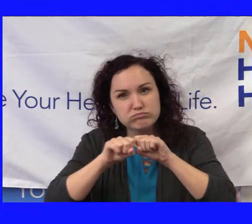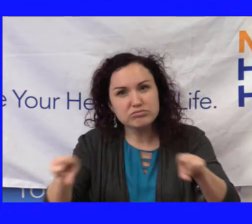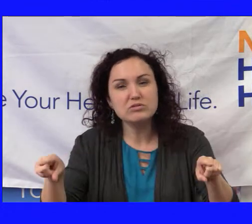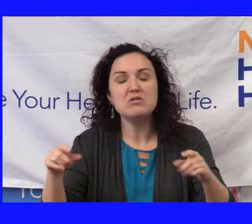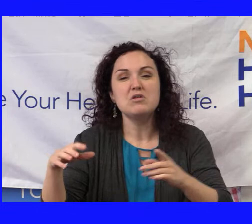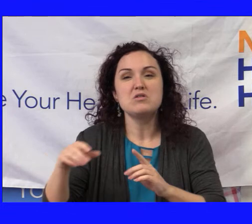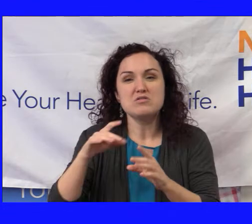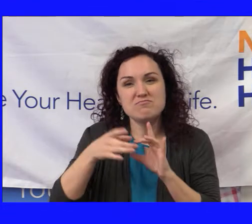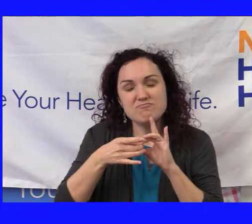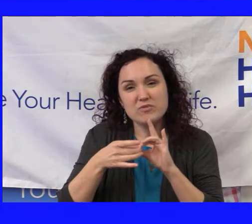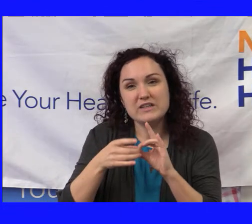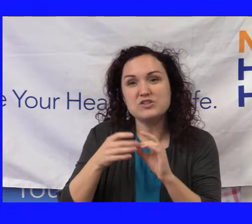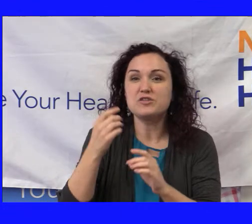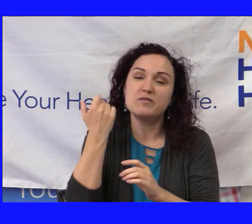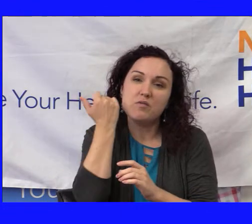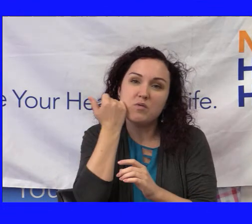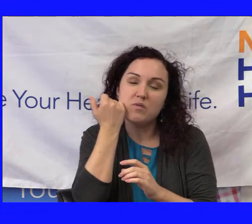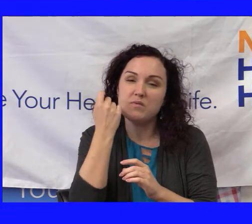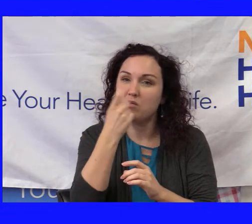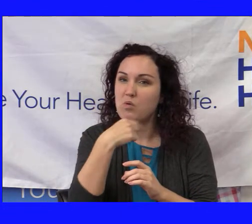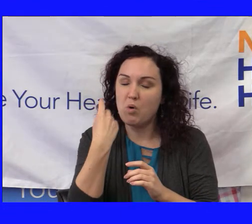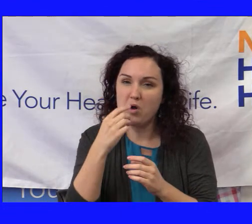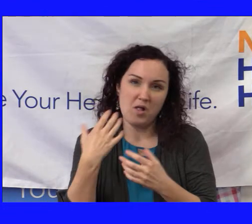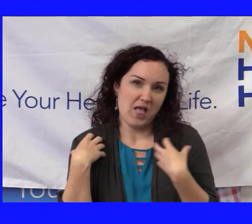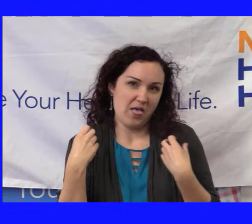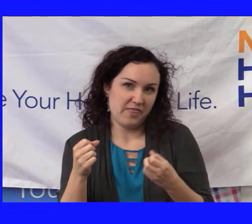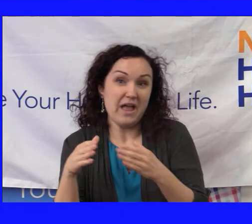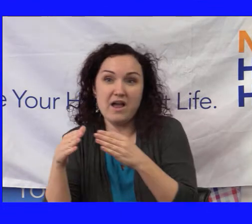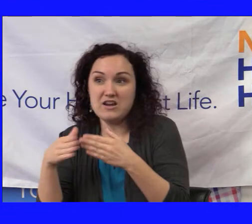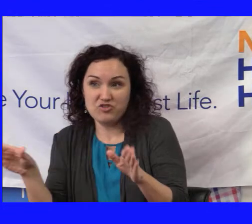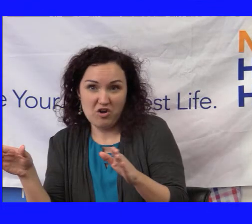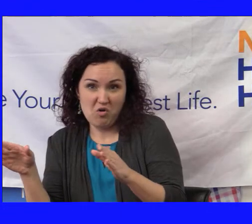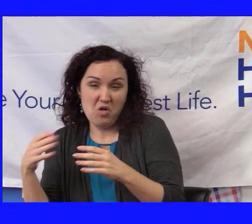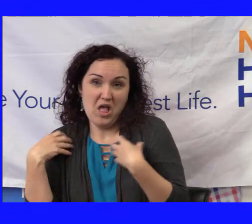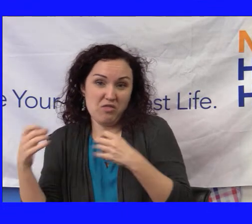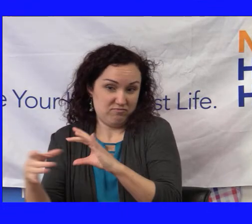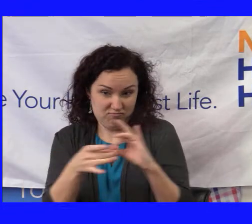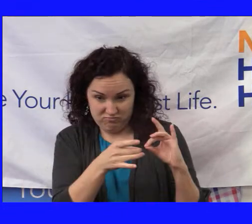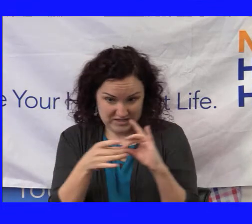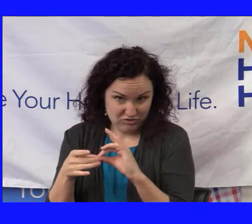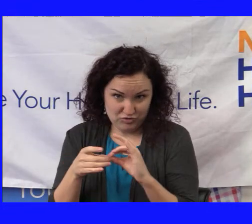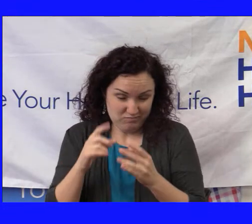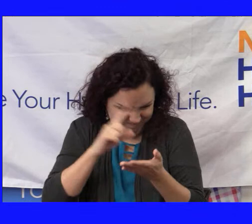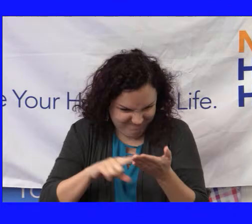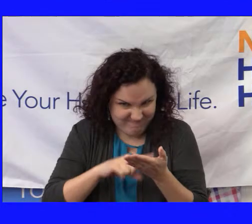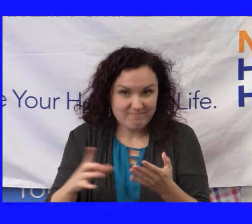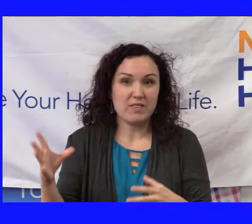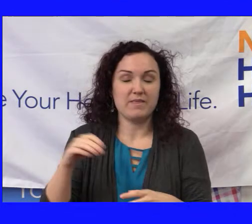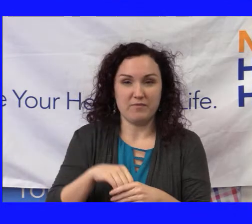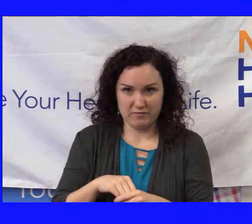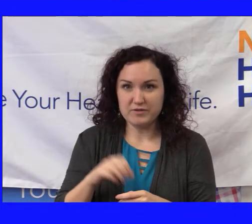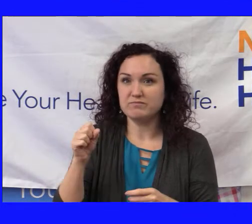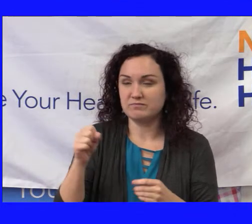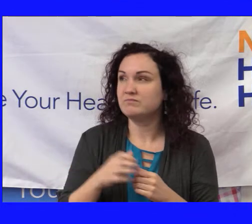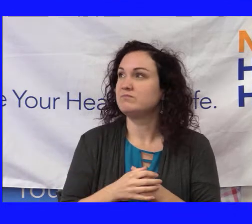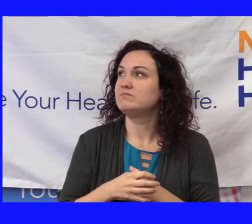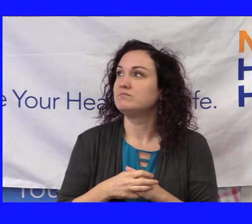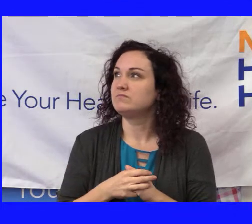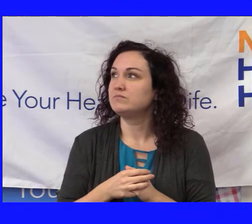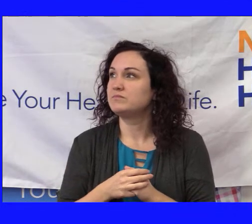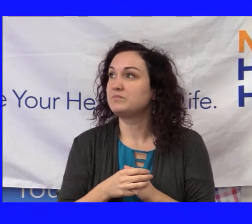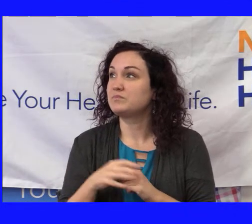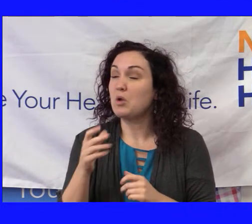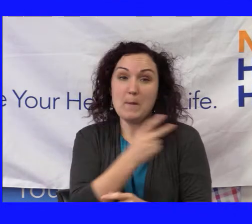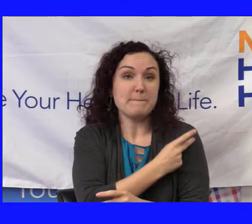the relationship of oral health to general health, reducing the non-traumatic dental visits to the emergency department, so patients who come